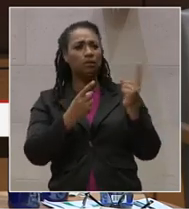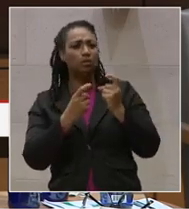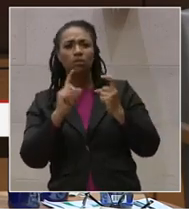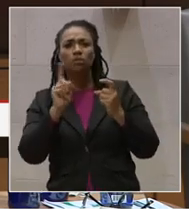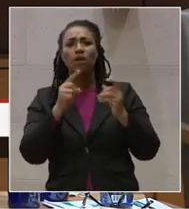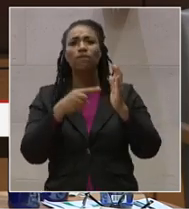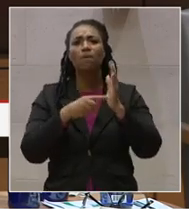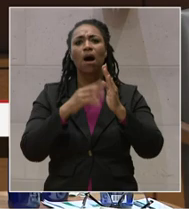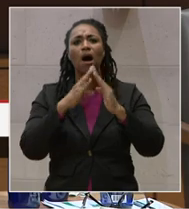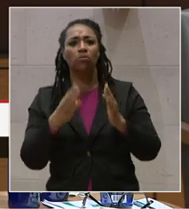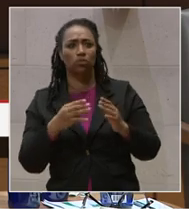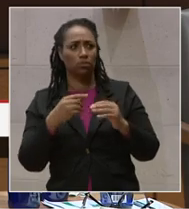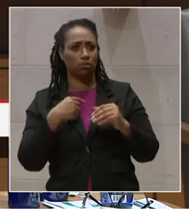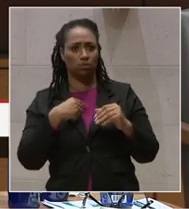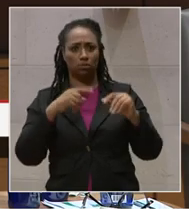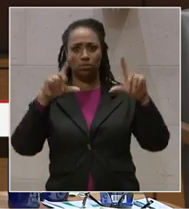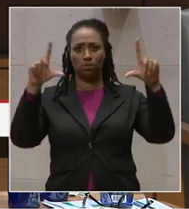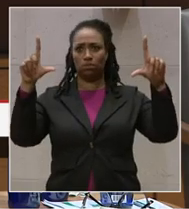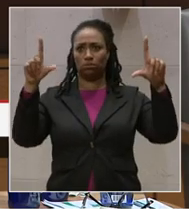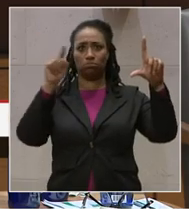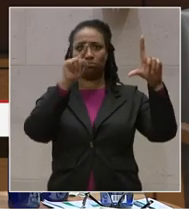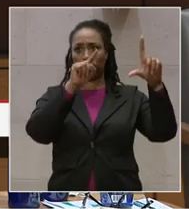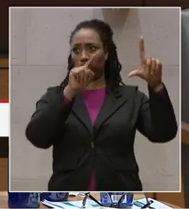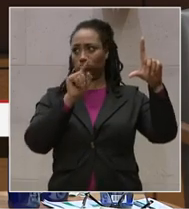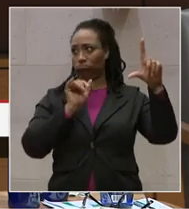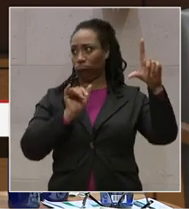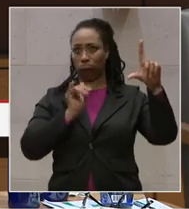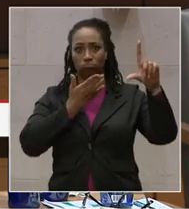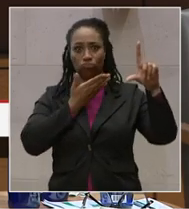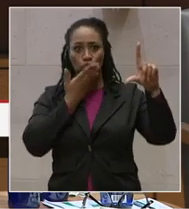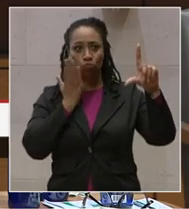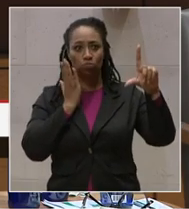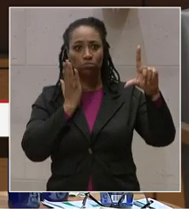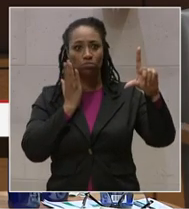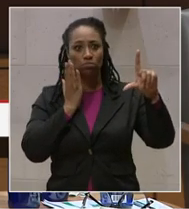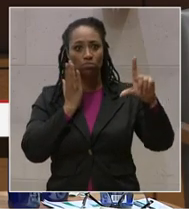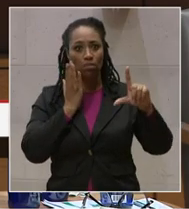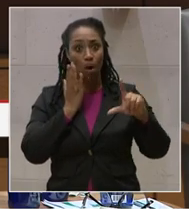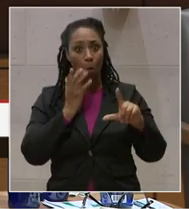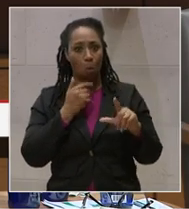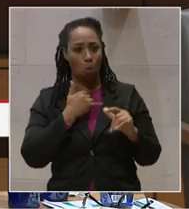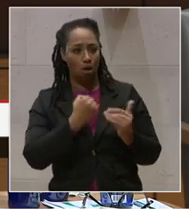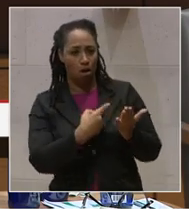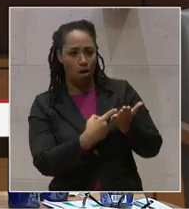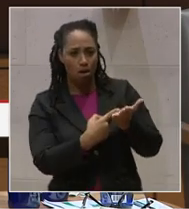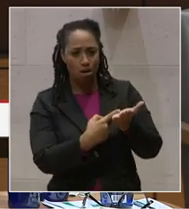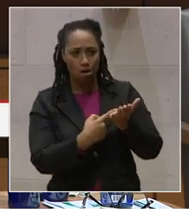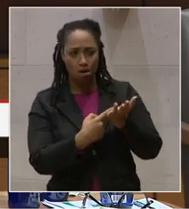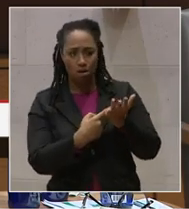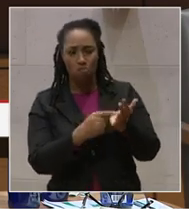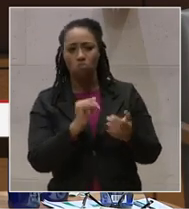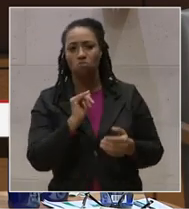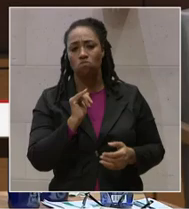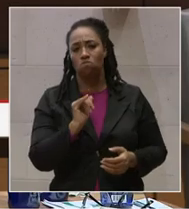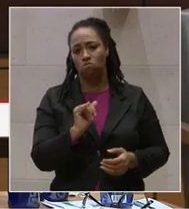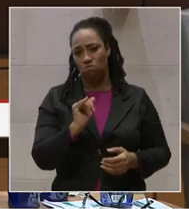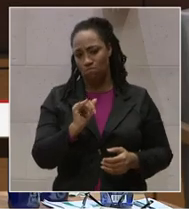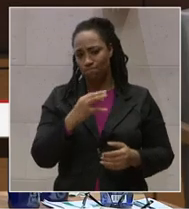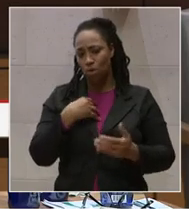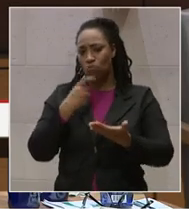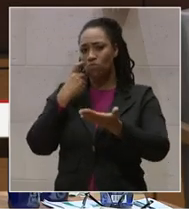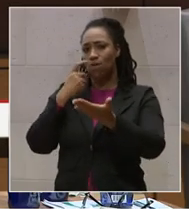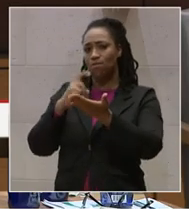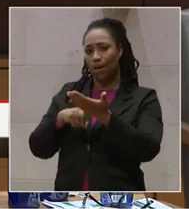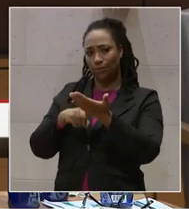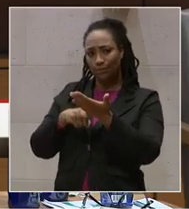that we set our goals, we saw that the disparities of those affordable homes were significant. So you have in one part of the